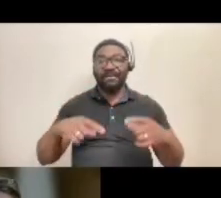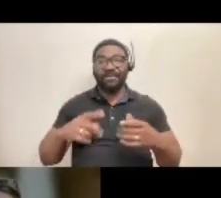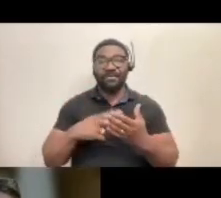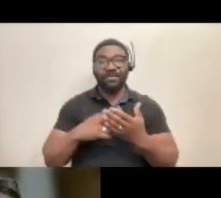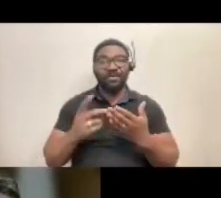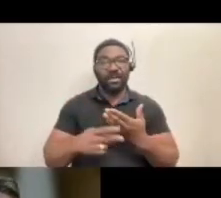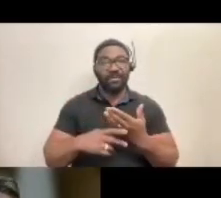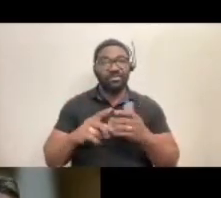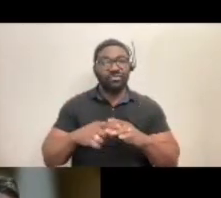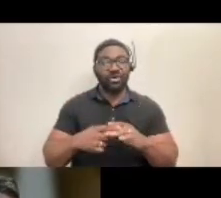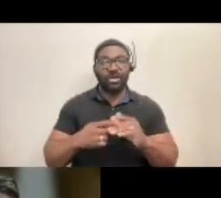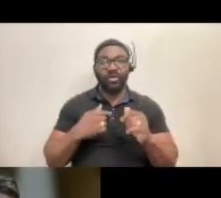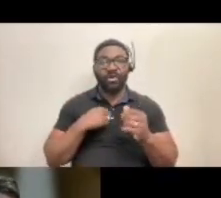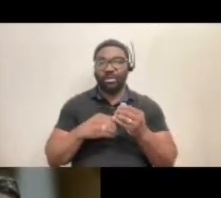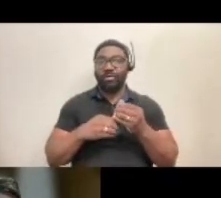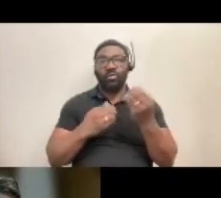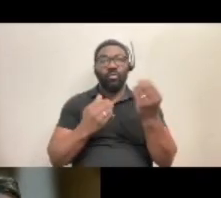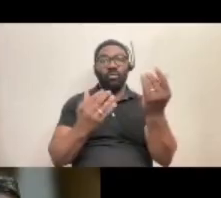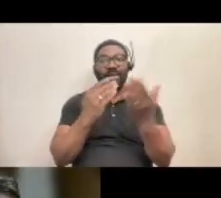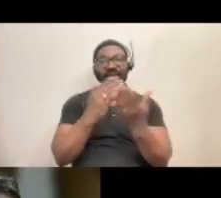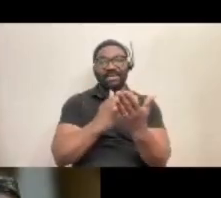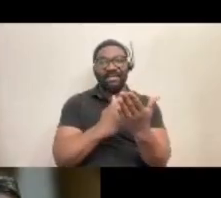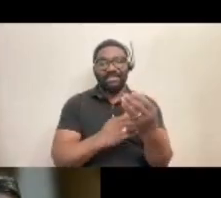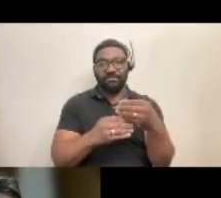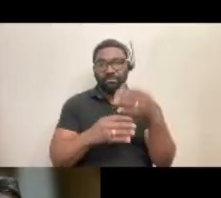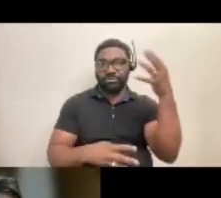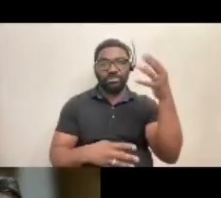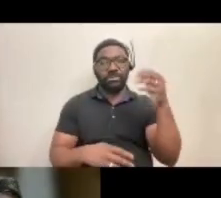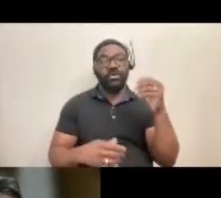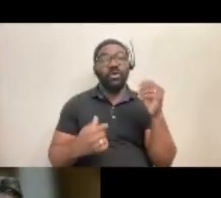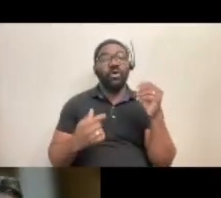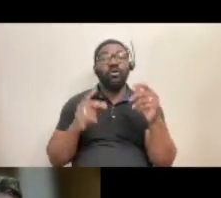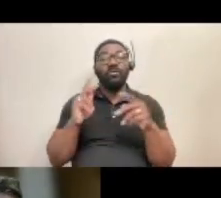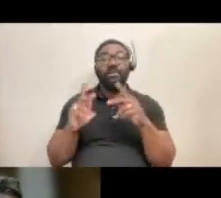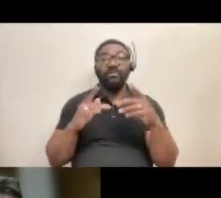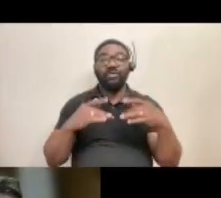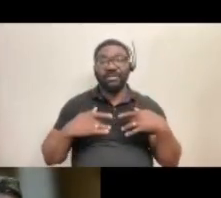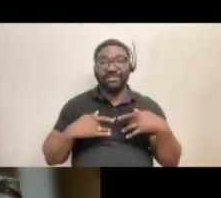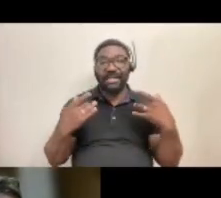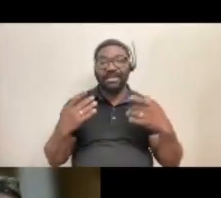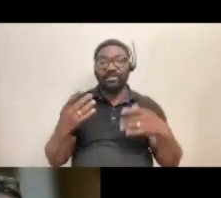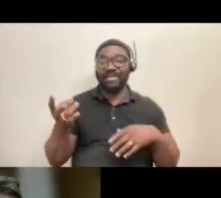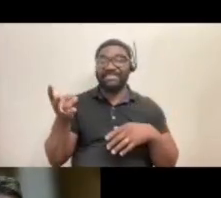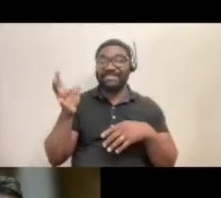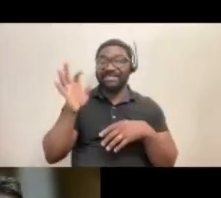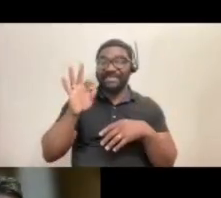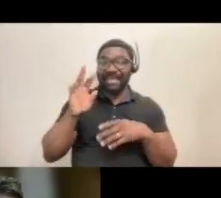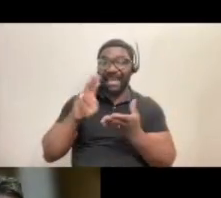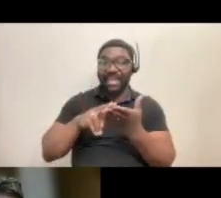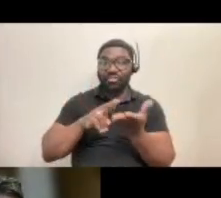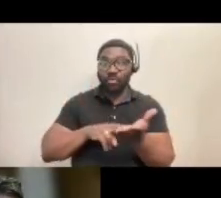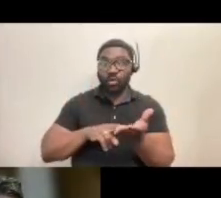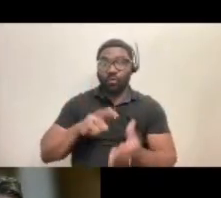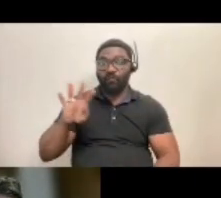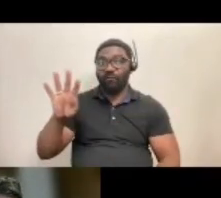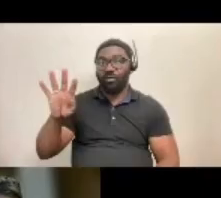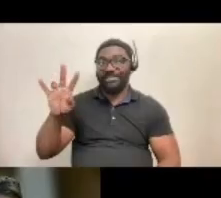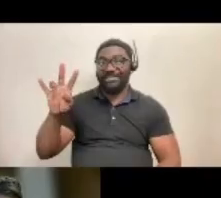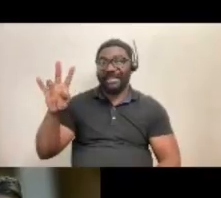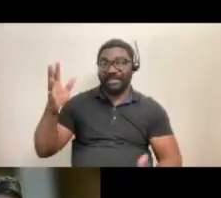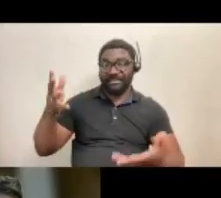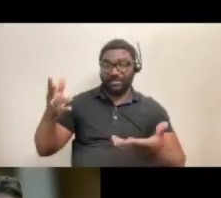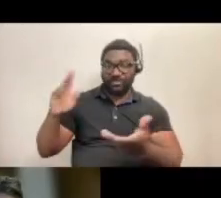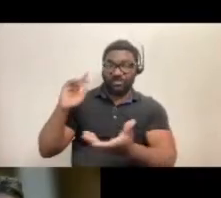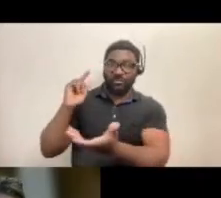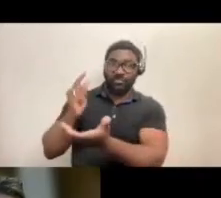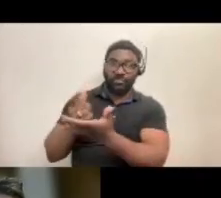and people were very excited. From our cohort data, we had 79 enrolled and 47 completed.